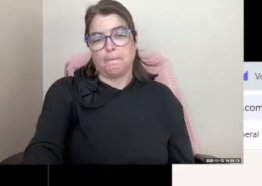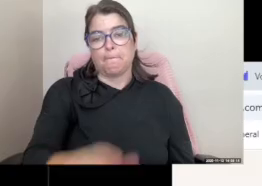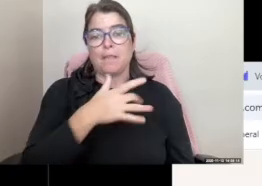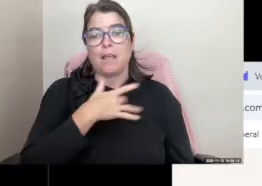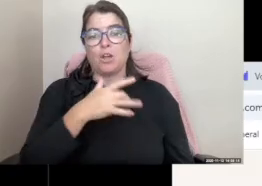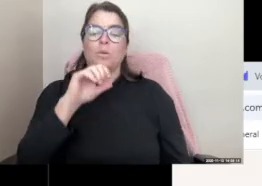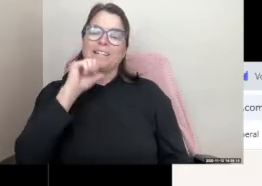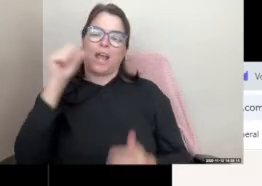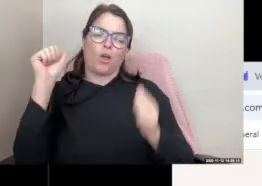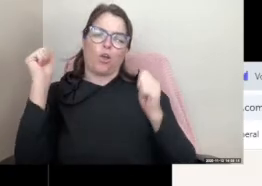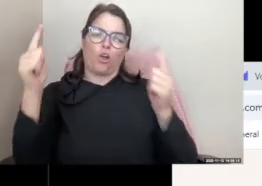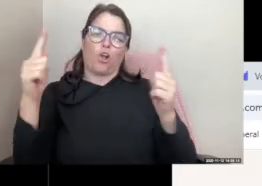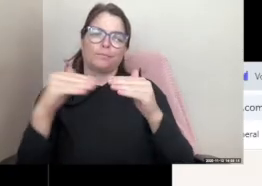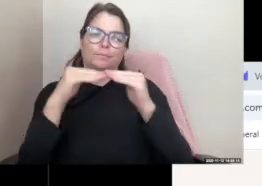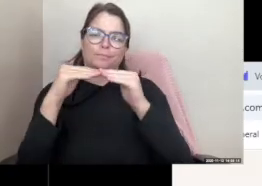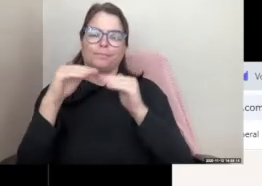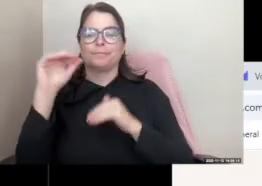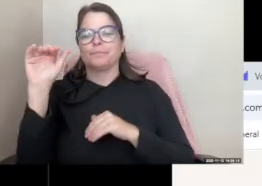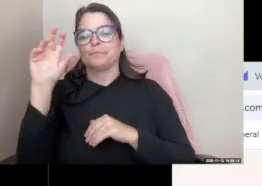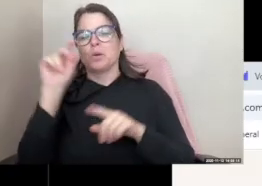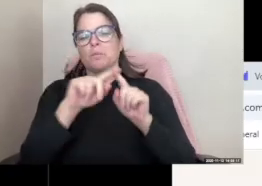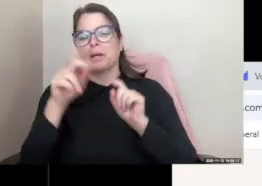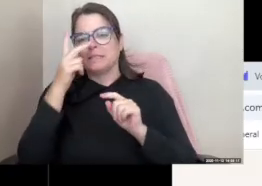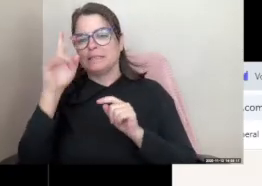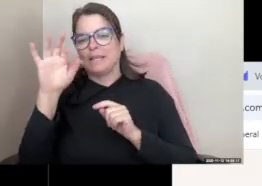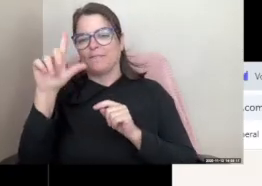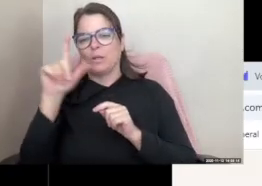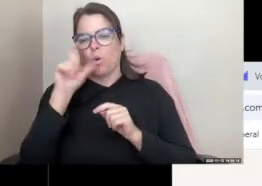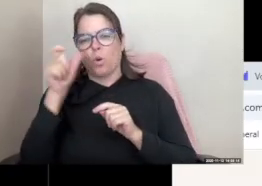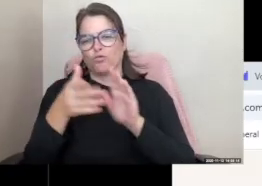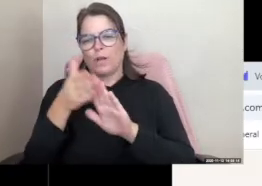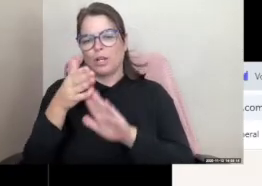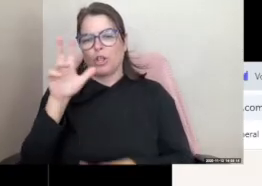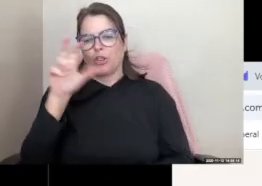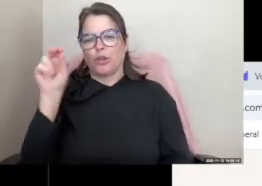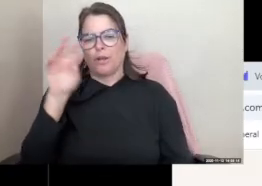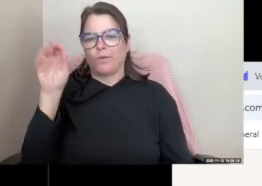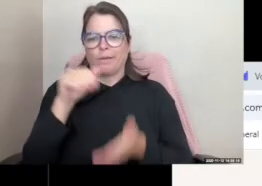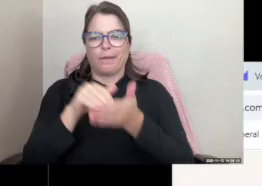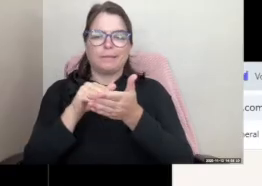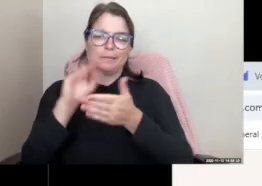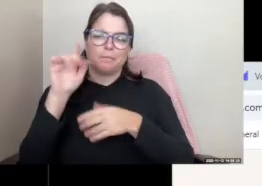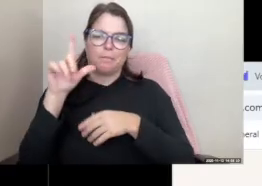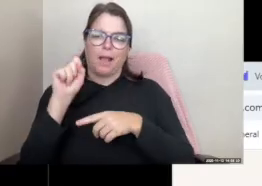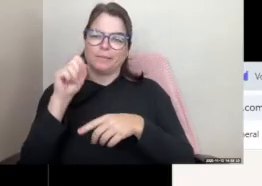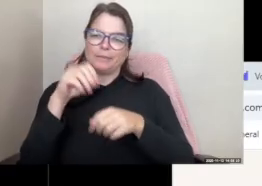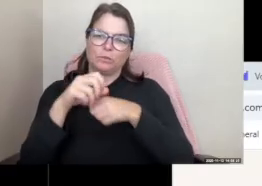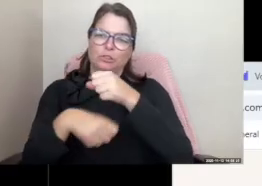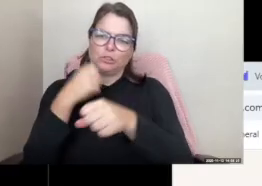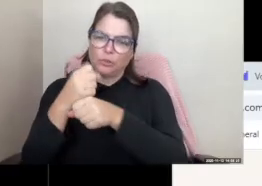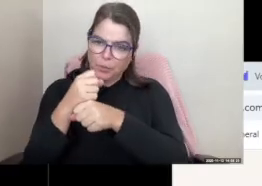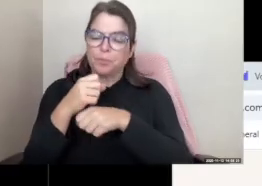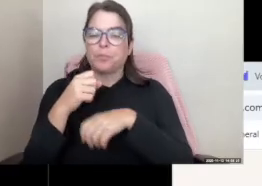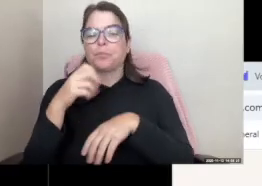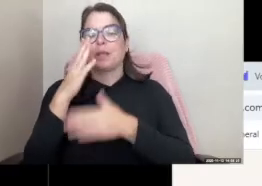basis. I do like Tom's idea about something along the lines of a pilot program looking at per miles, but our drayage operators don't run that many